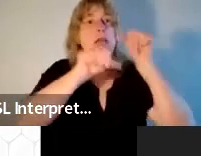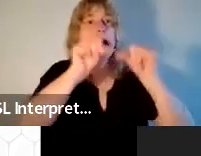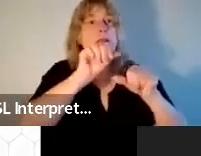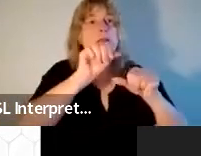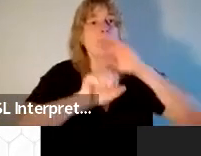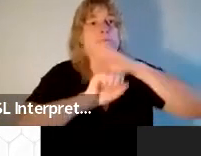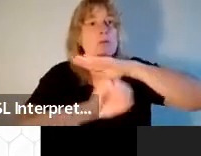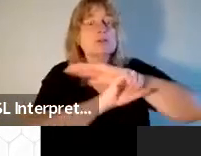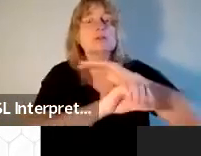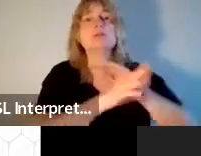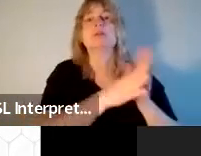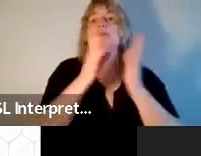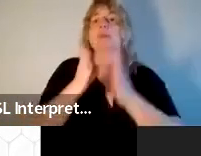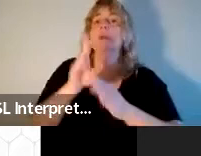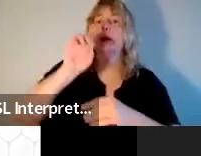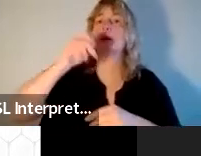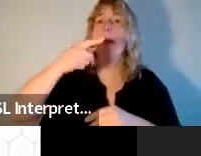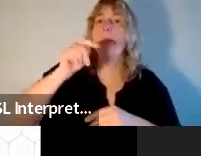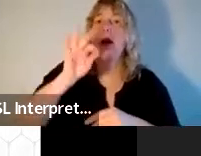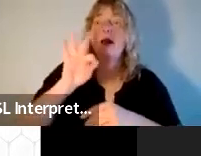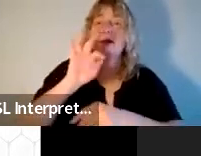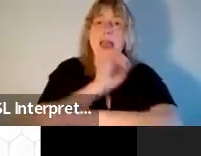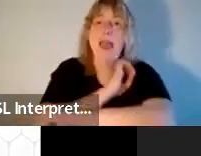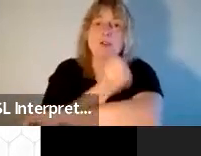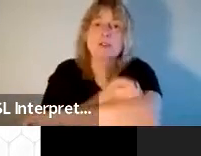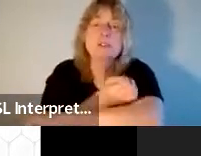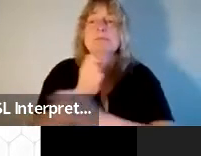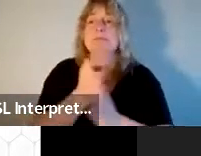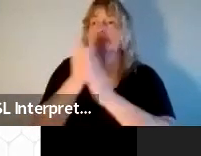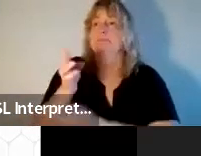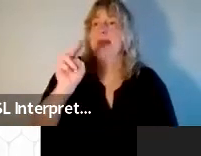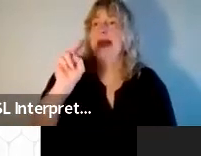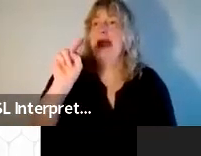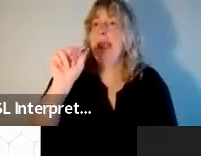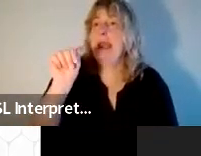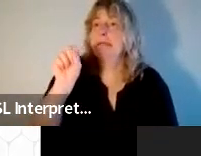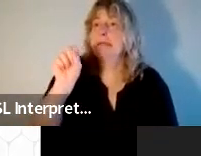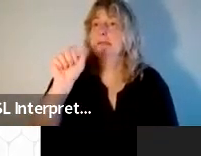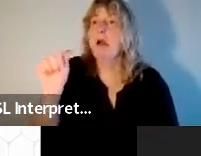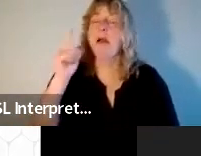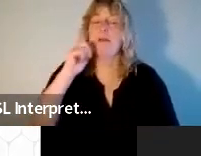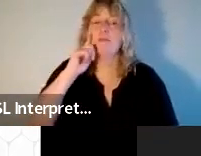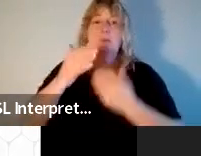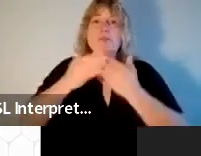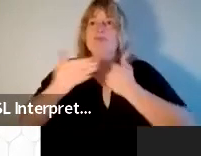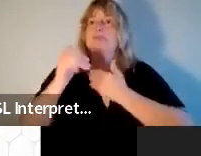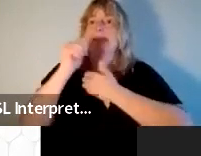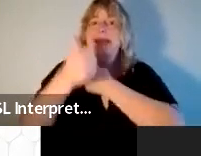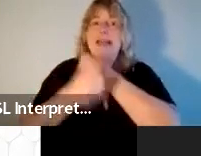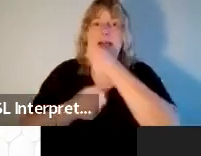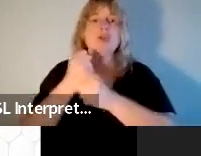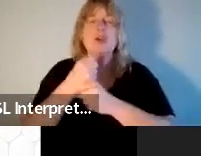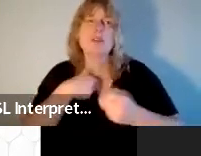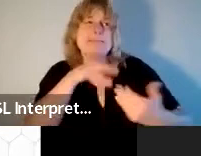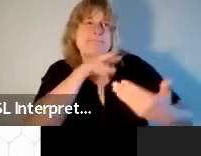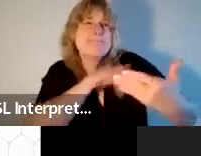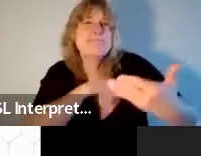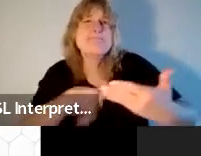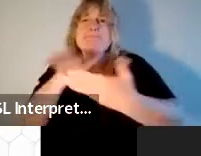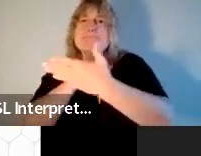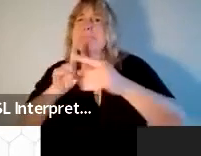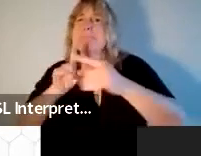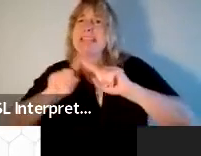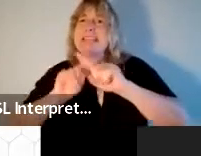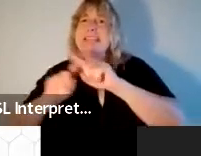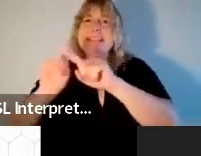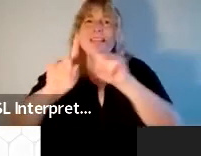Energy, and NASA for the next decade. And we've been studying many mission concepts, and James Webb is really